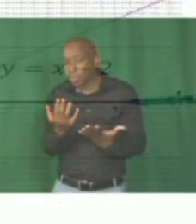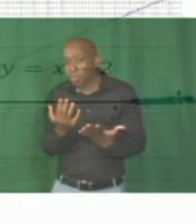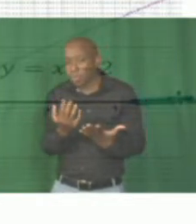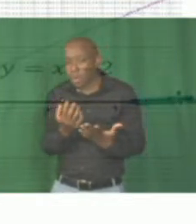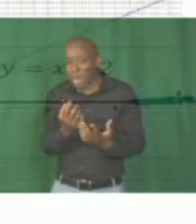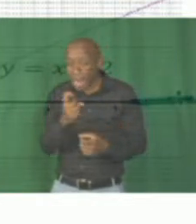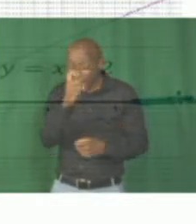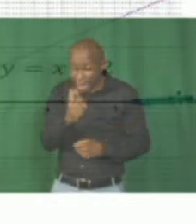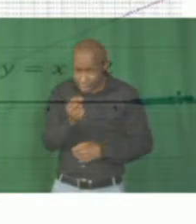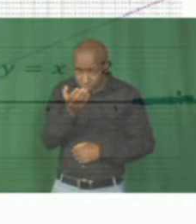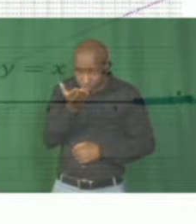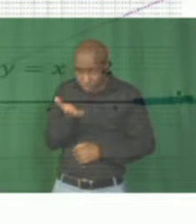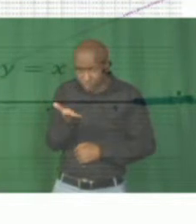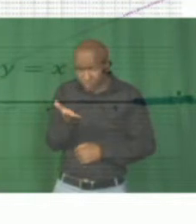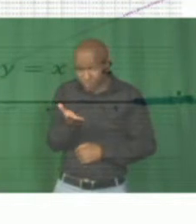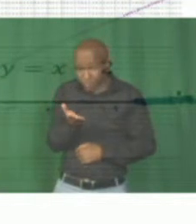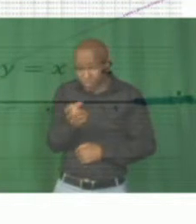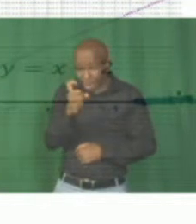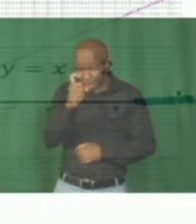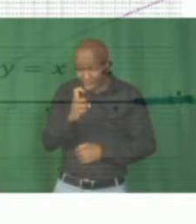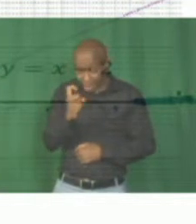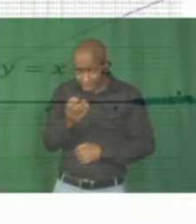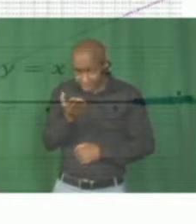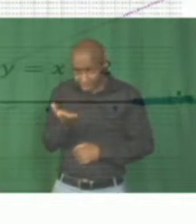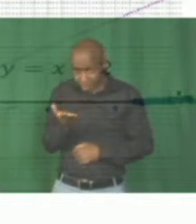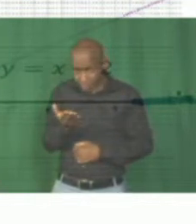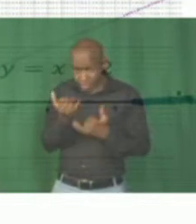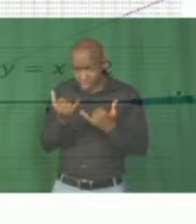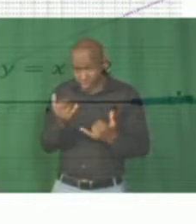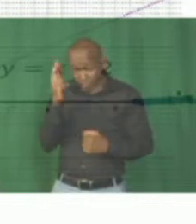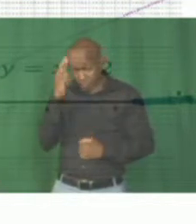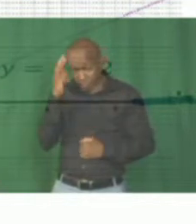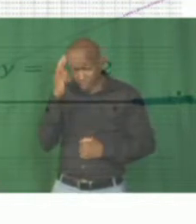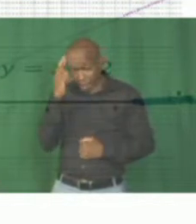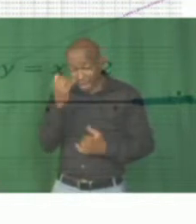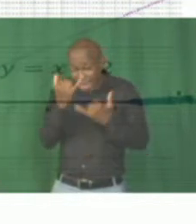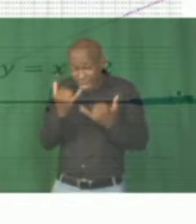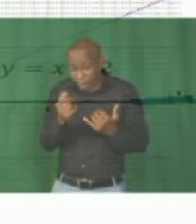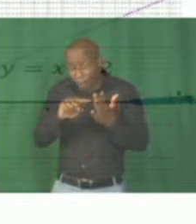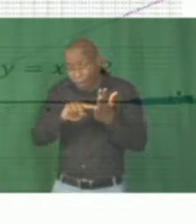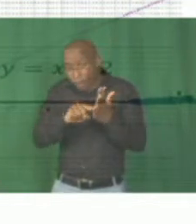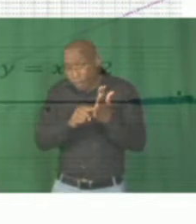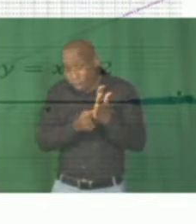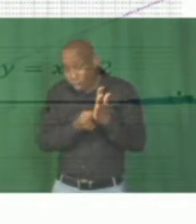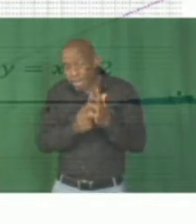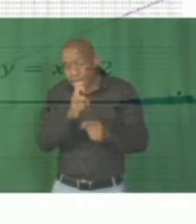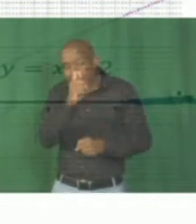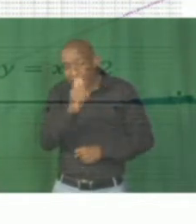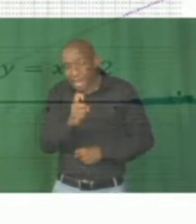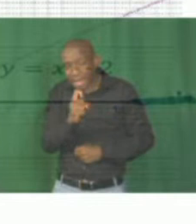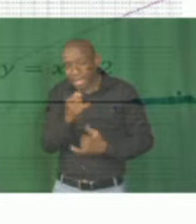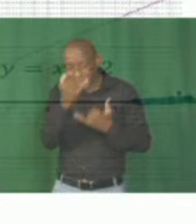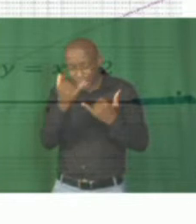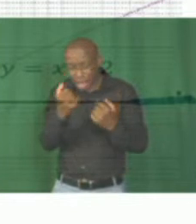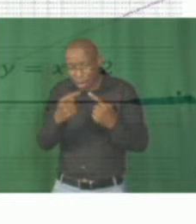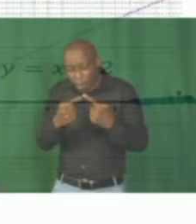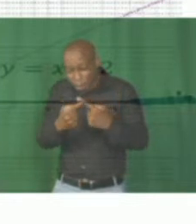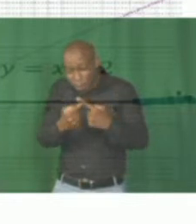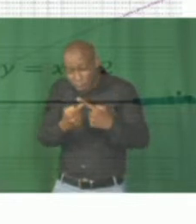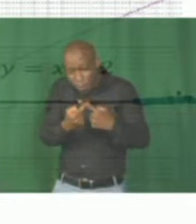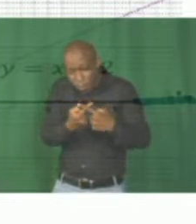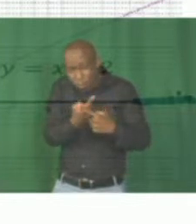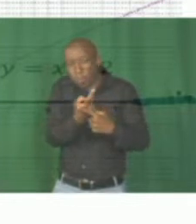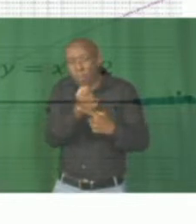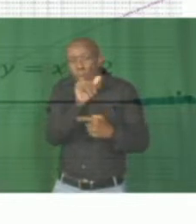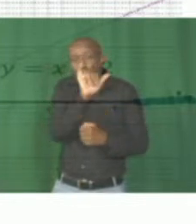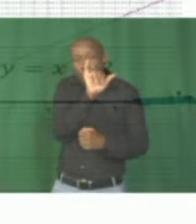the x-axis, just to remind you. Now we are looking for the points where now the x-axis now intersects with the graph